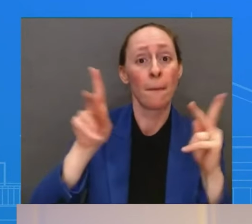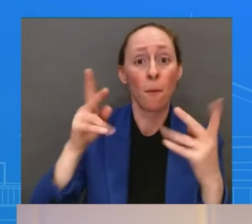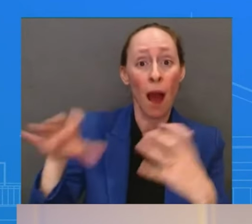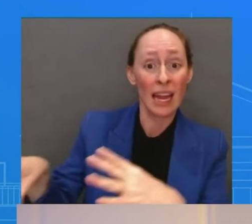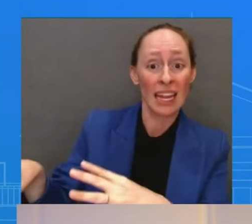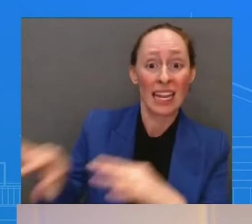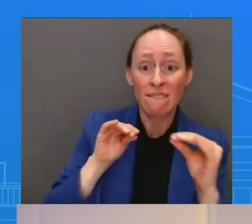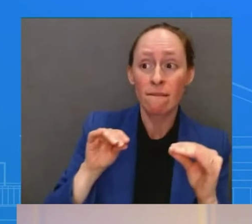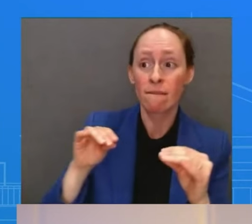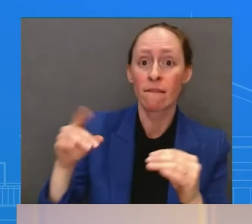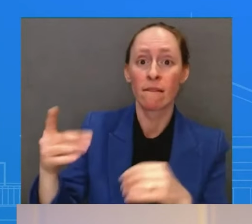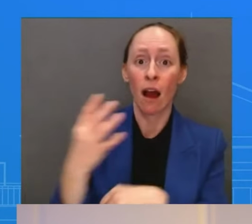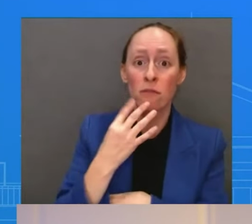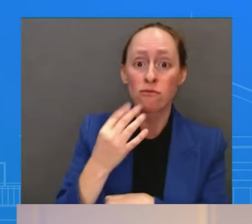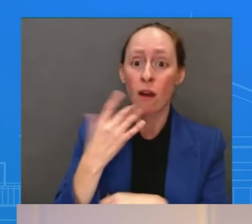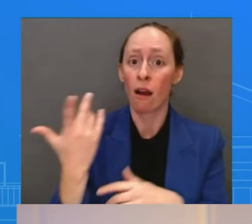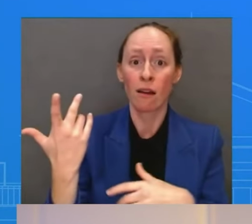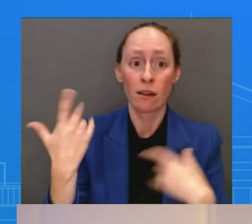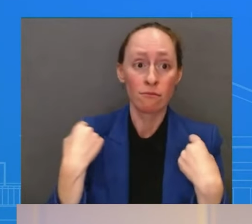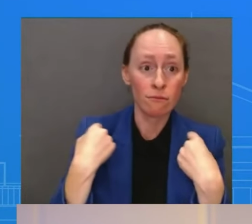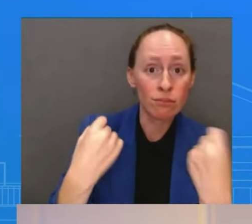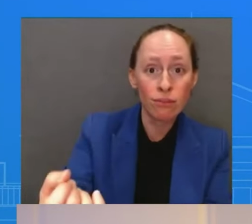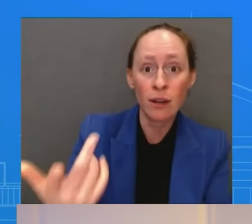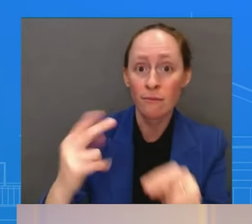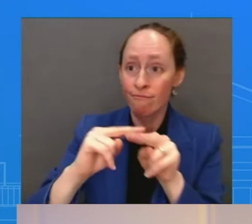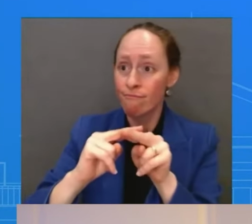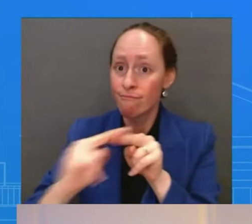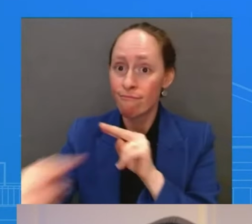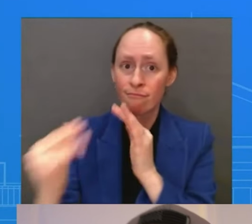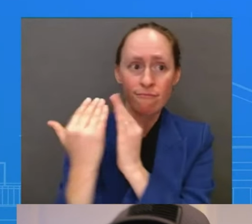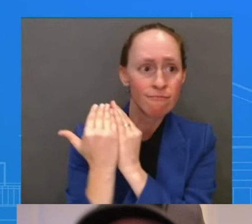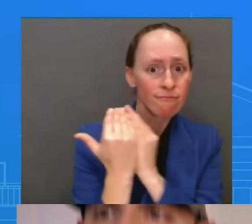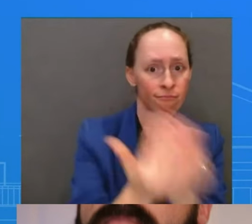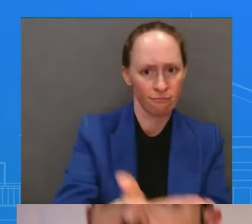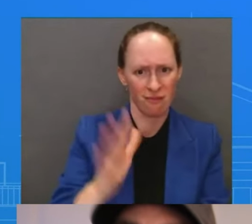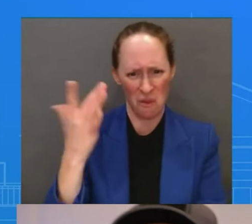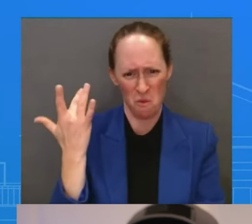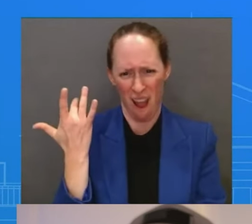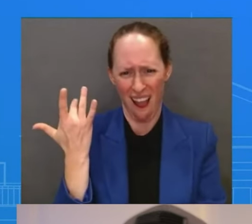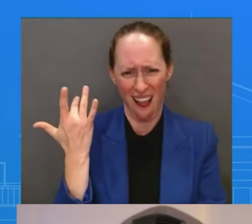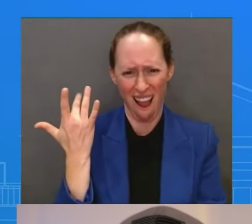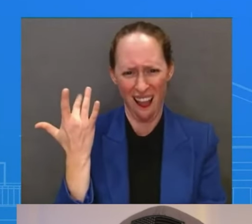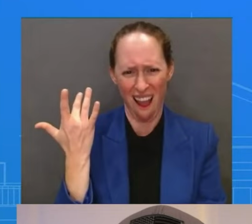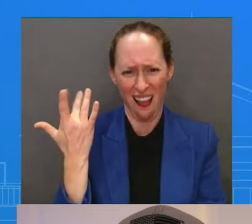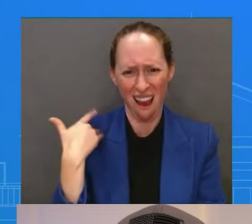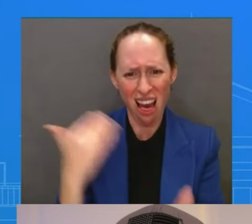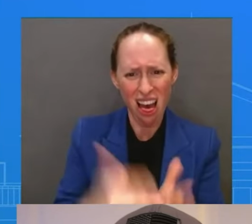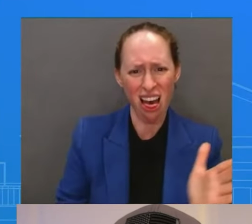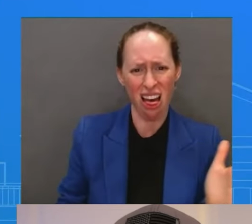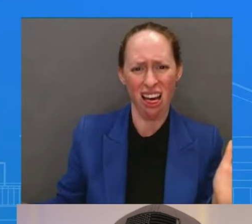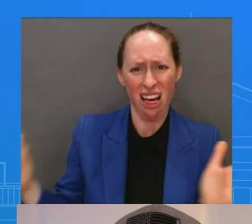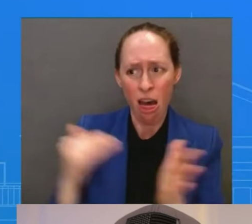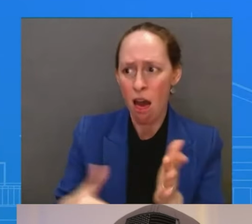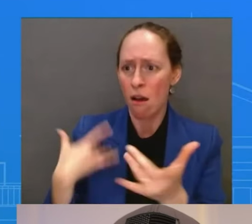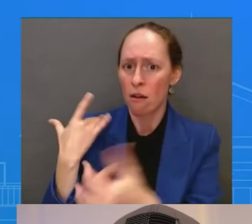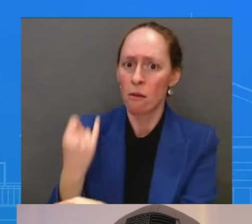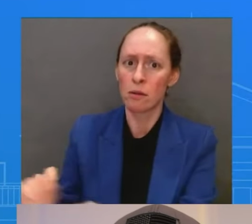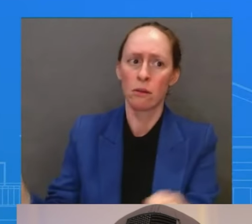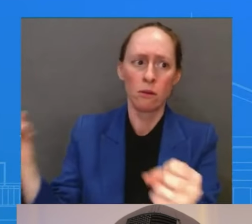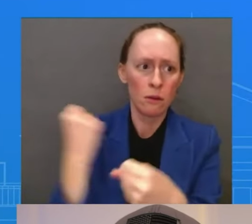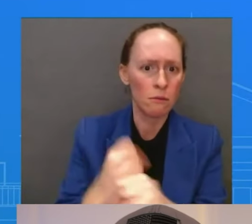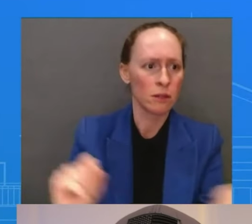many situations trying to get Americans out and that it's largely happening, you know, not through a